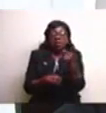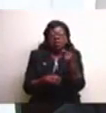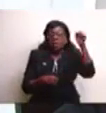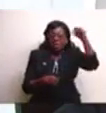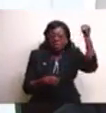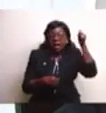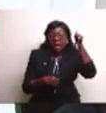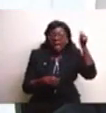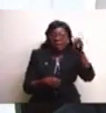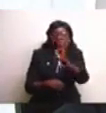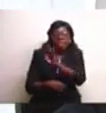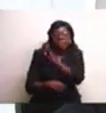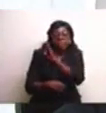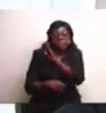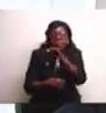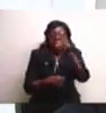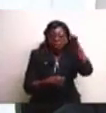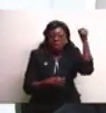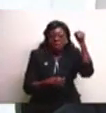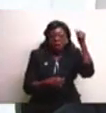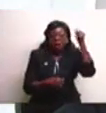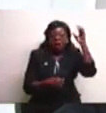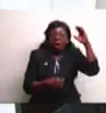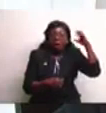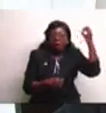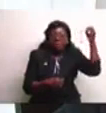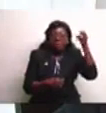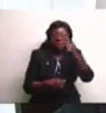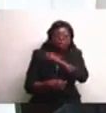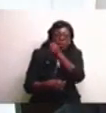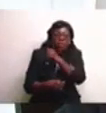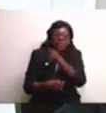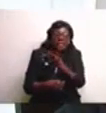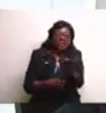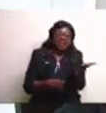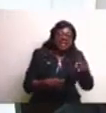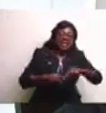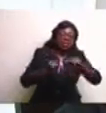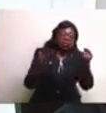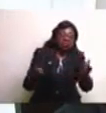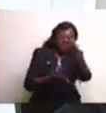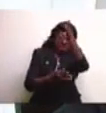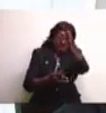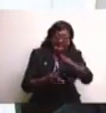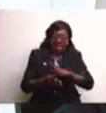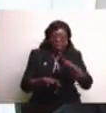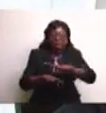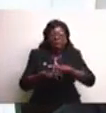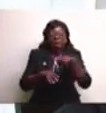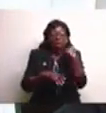Folks, Sir Orville Turnquest, these great men who, on whose shoulders that we